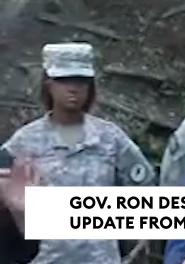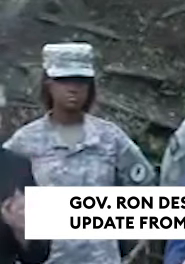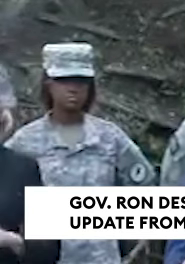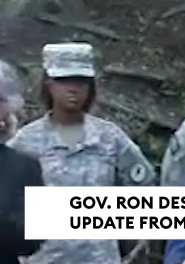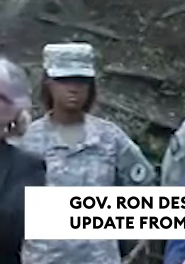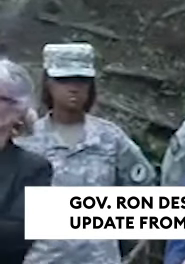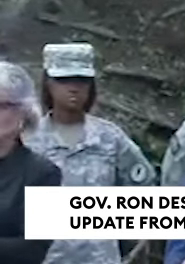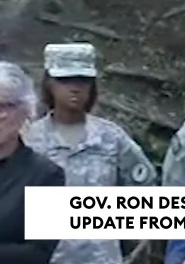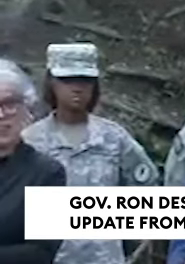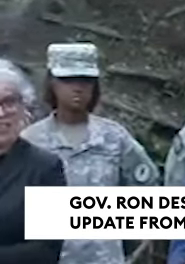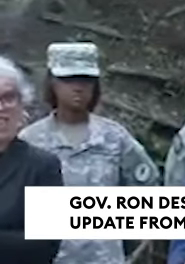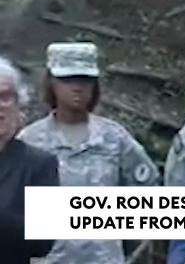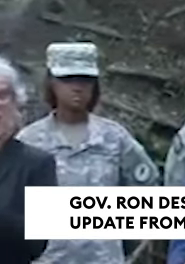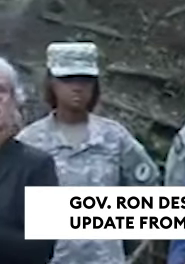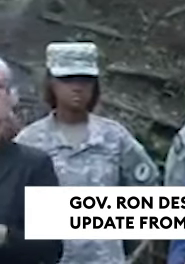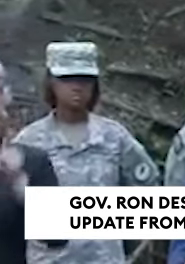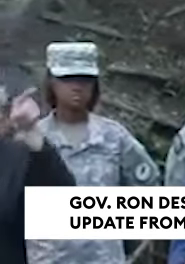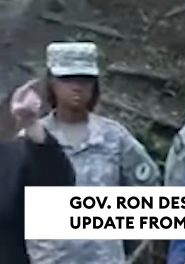result.